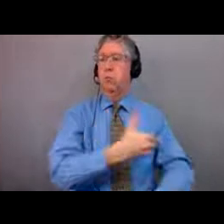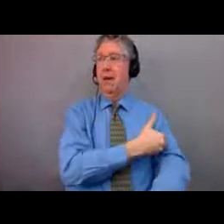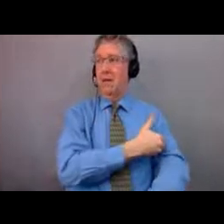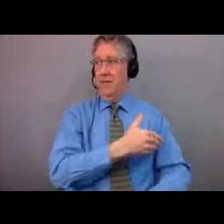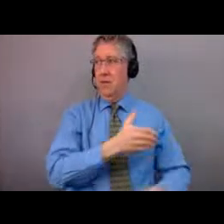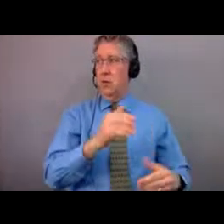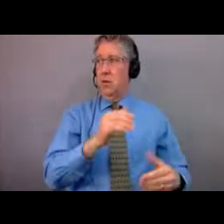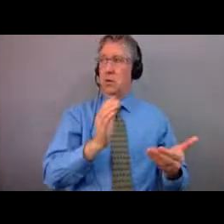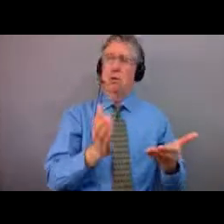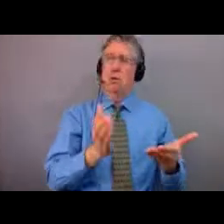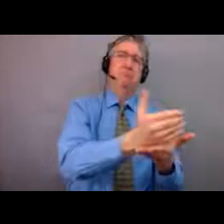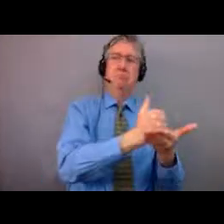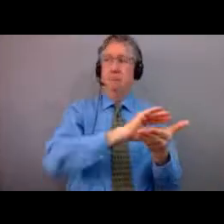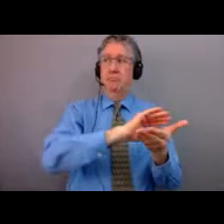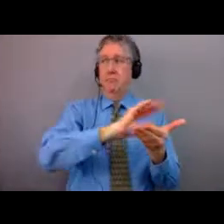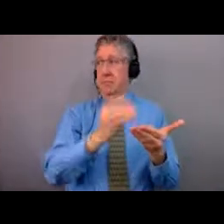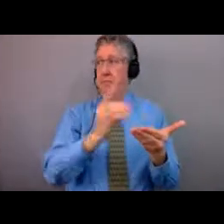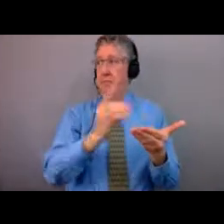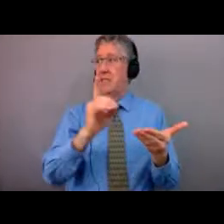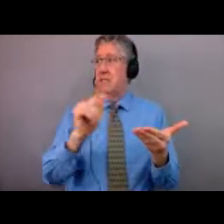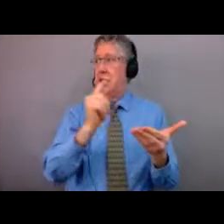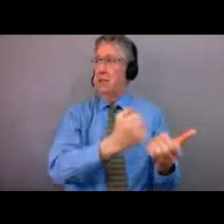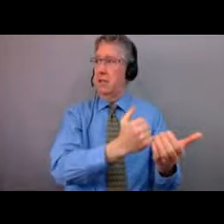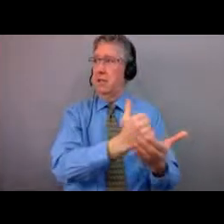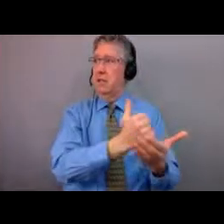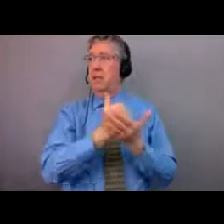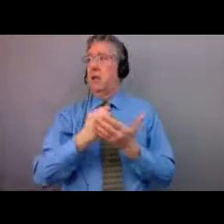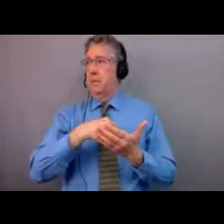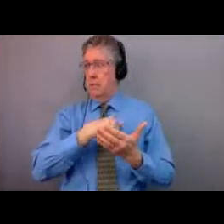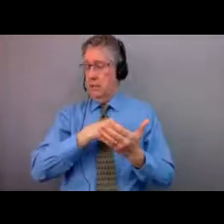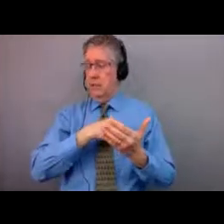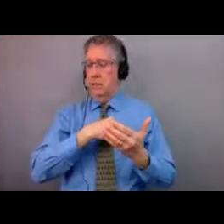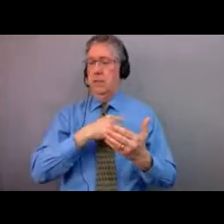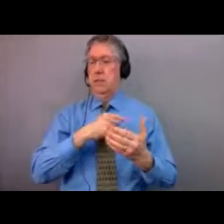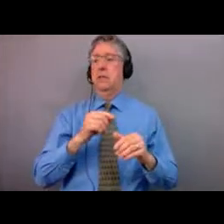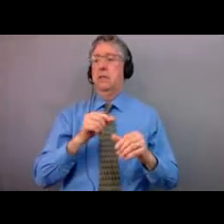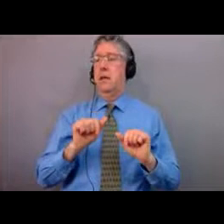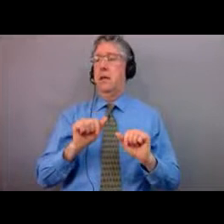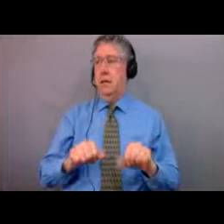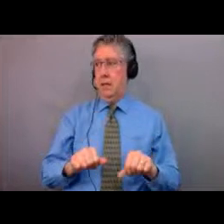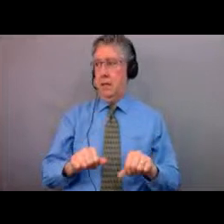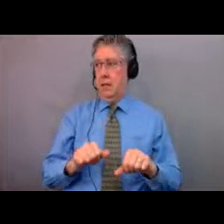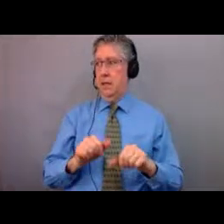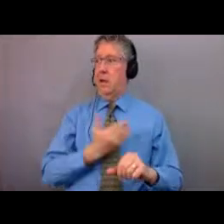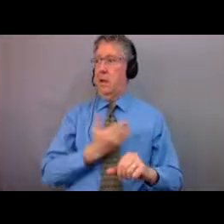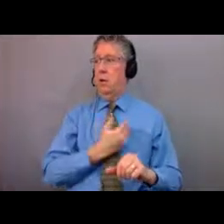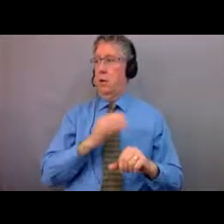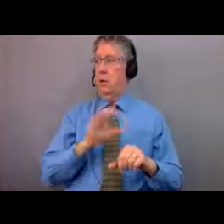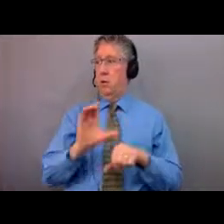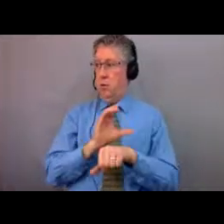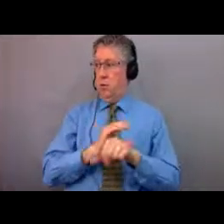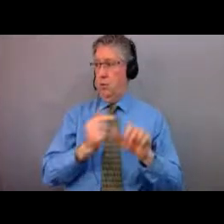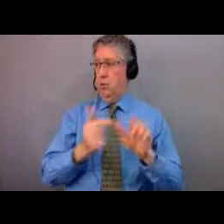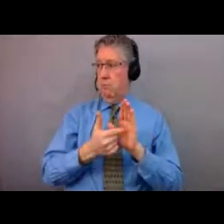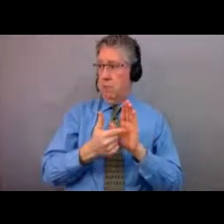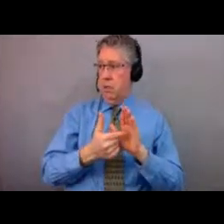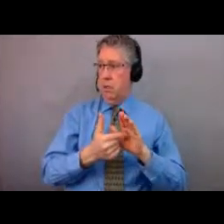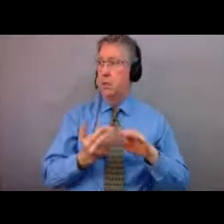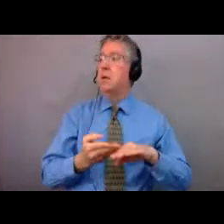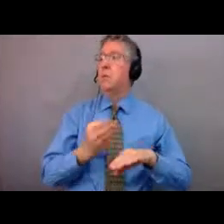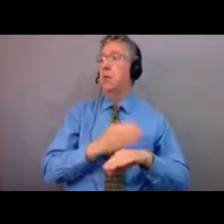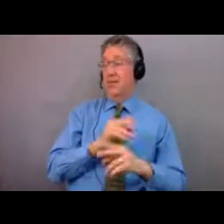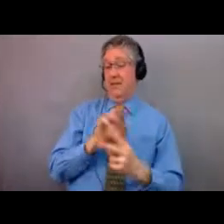model verification and to ensure the improvement of our model from the coupling